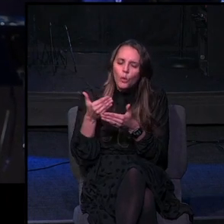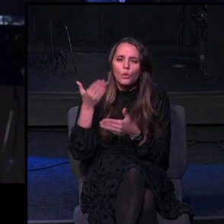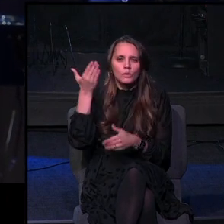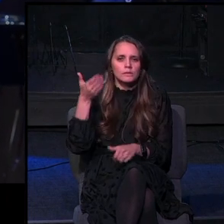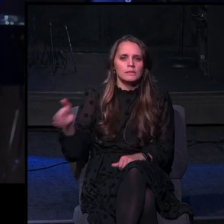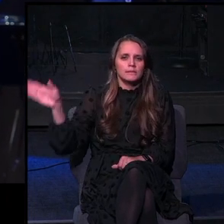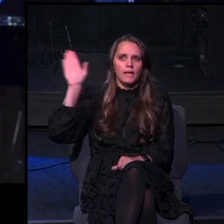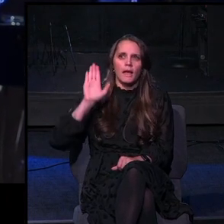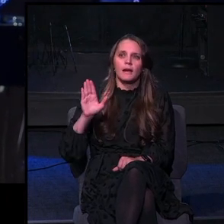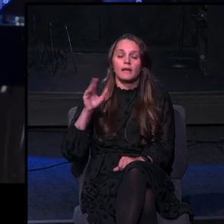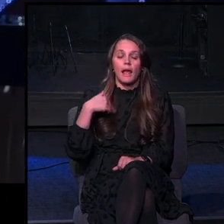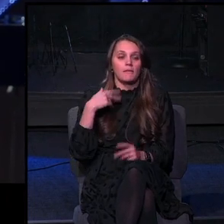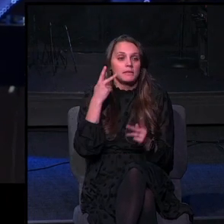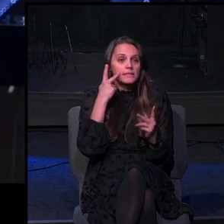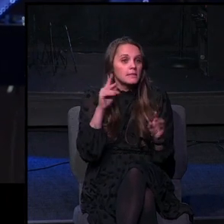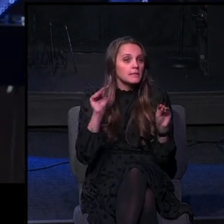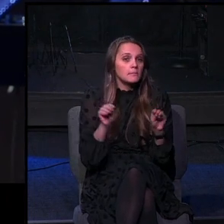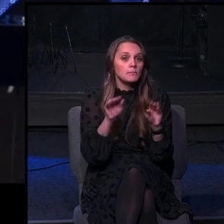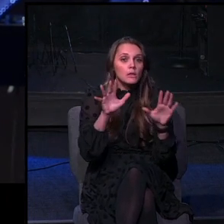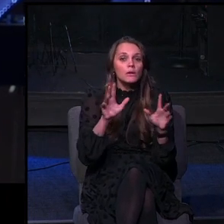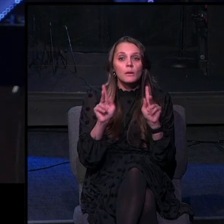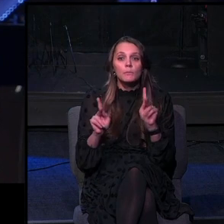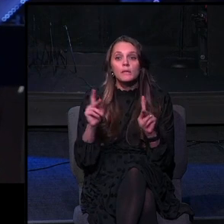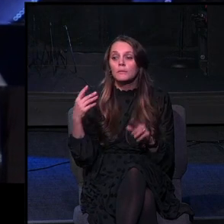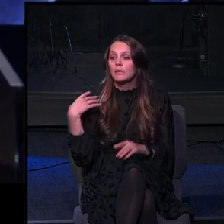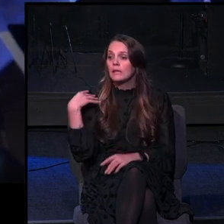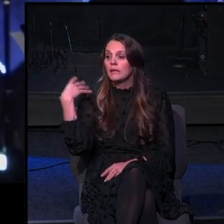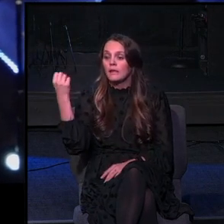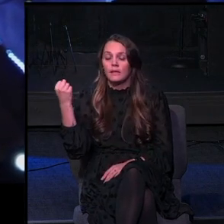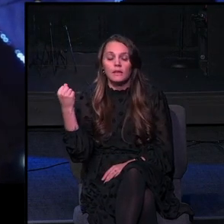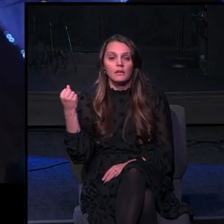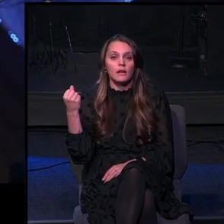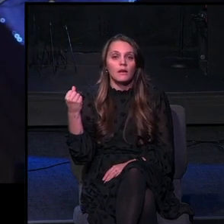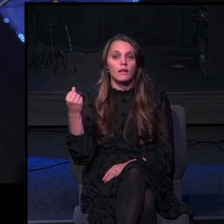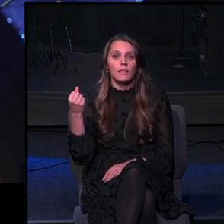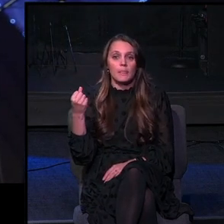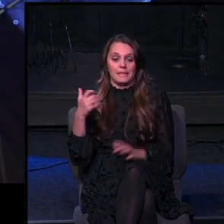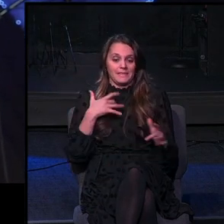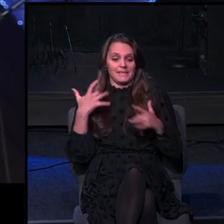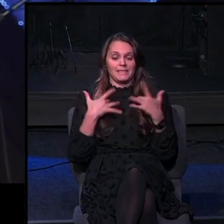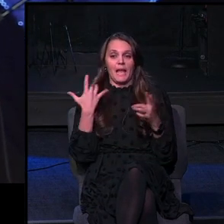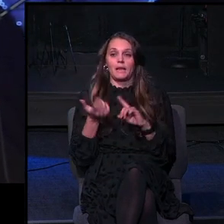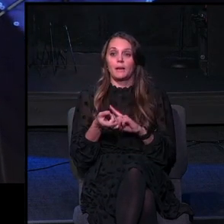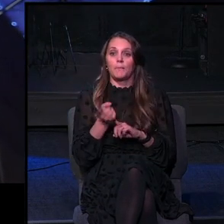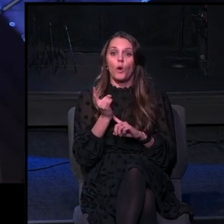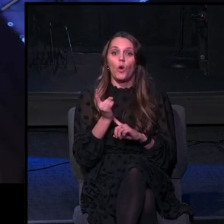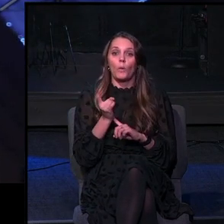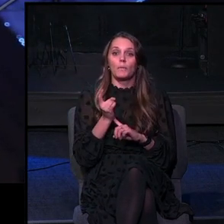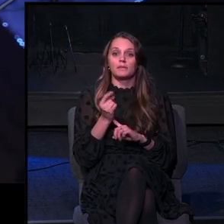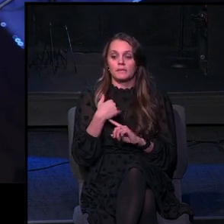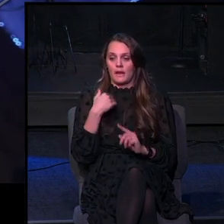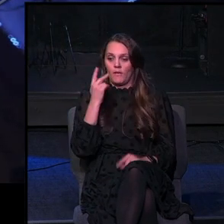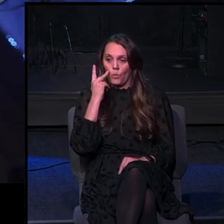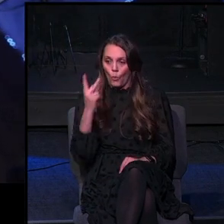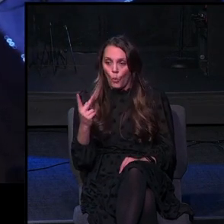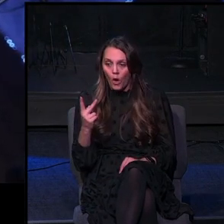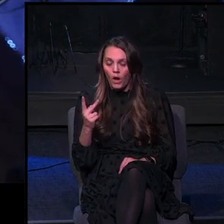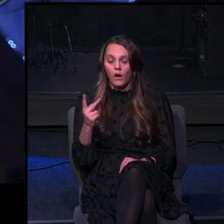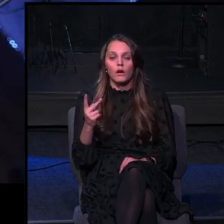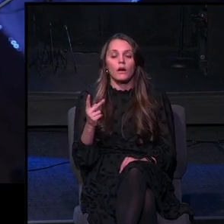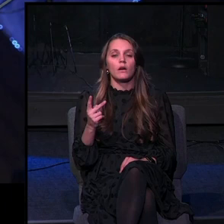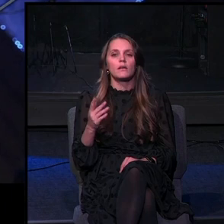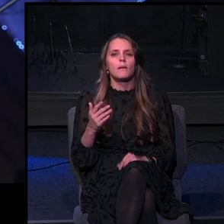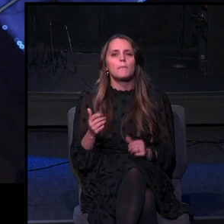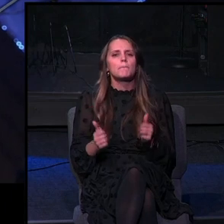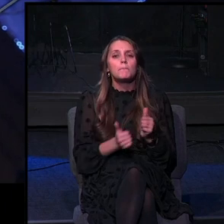miracles happen and people get healed and provision that comes through, the most exciting moments that I have of somebody that grew up in church, my most